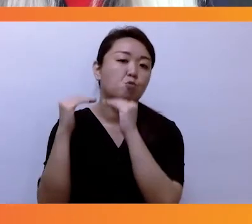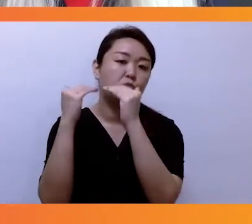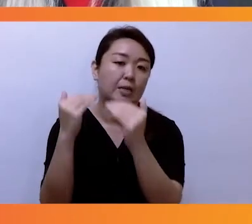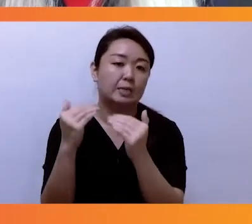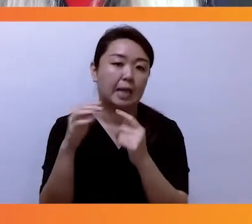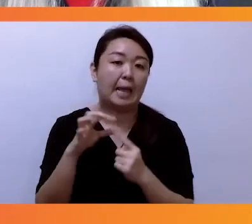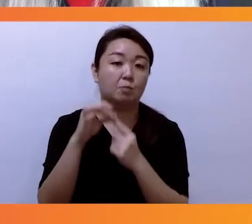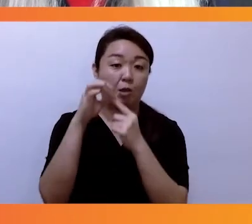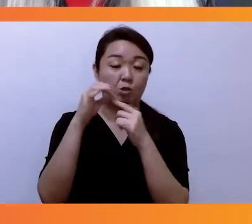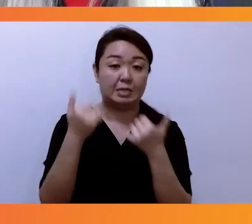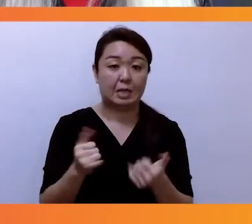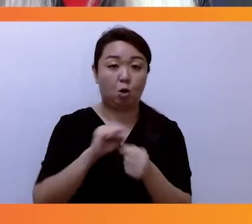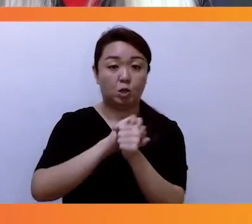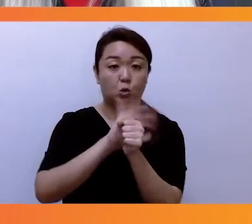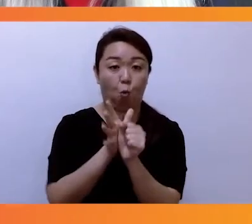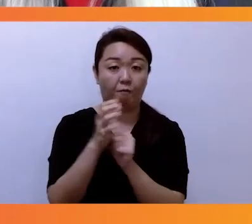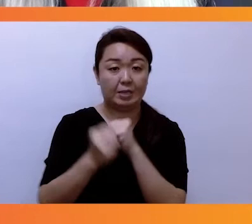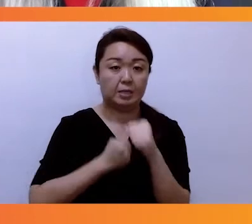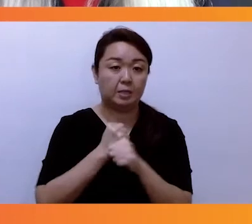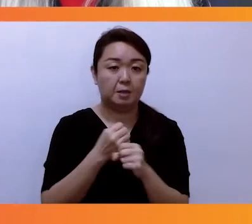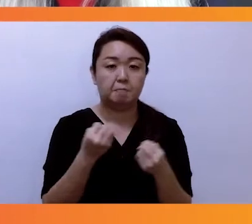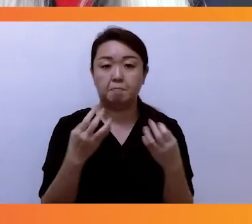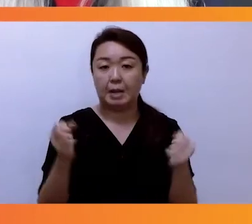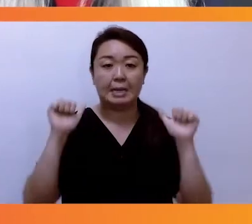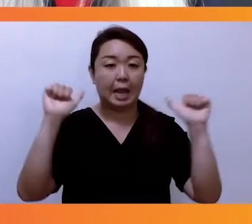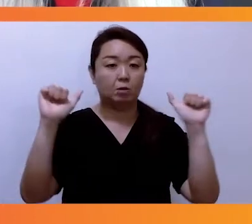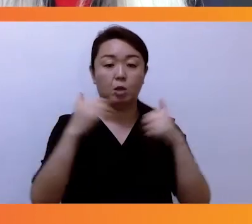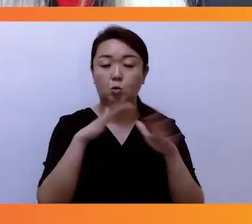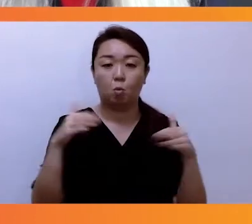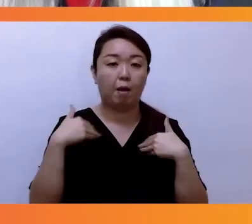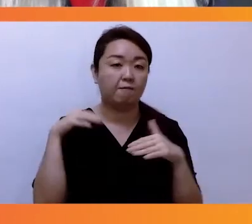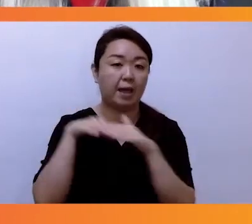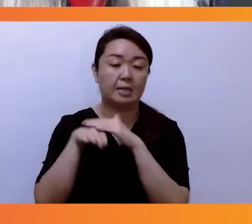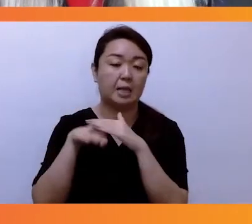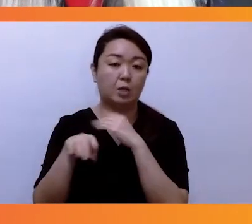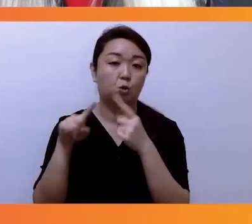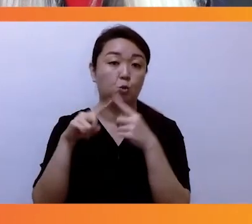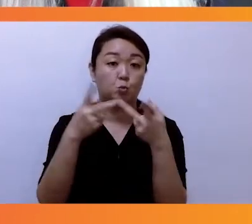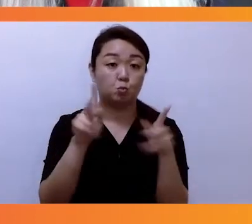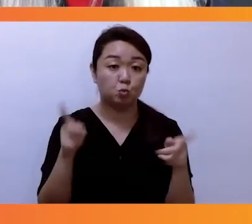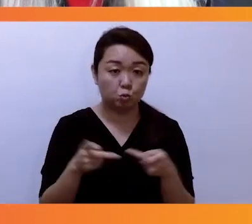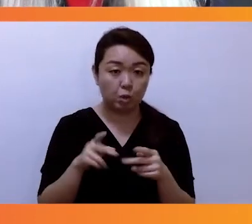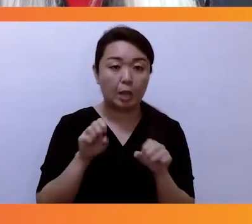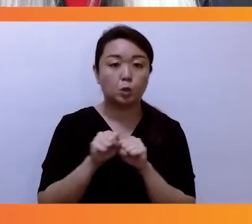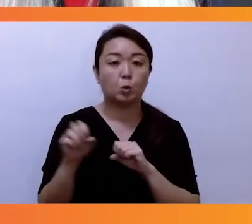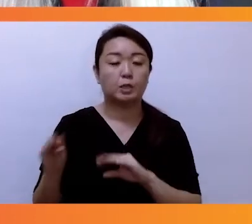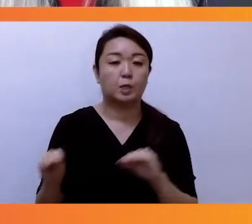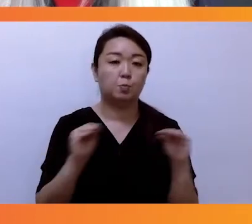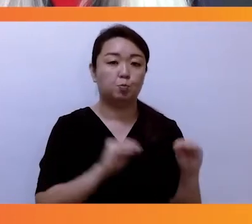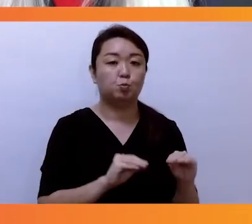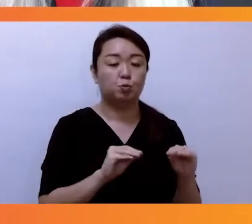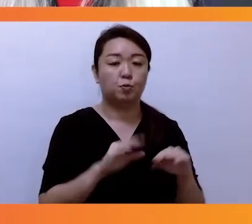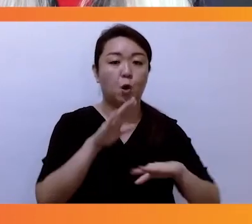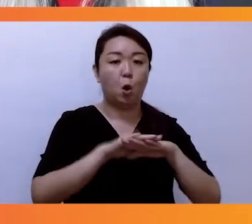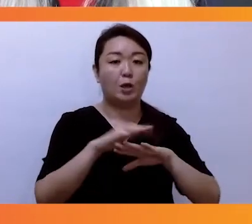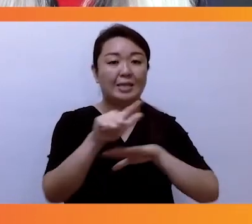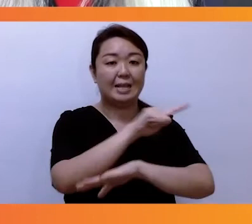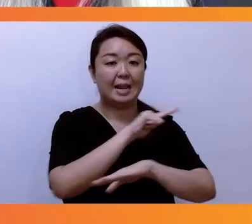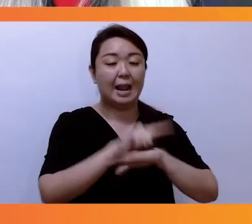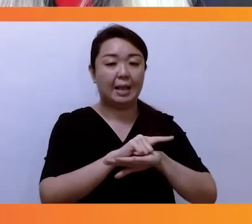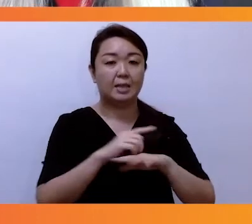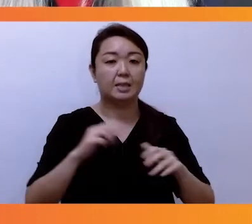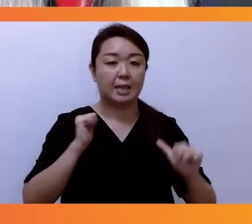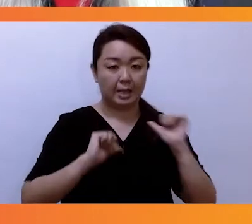progressed, especially during this COVID year. Many of our athletes did not have access to pools, and so they moved out